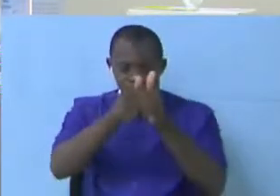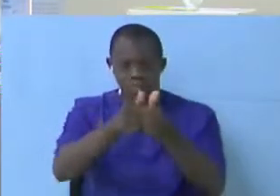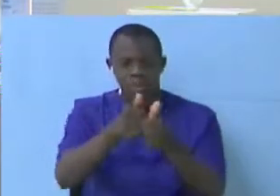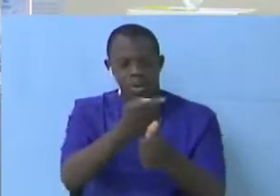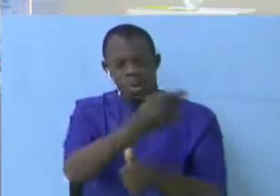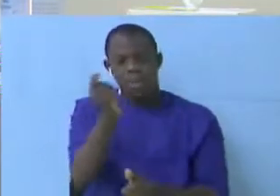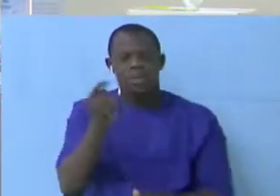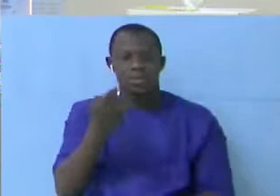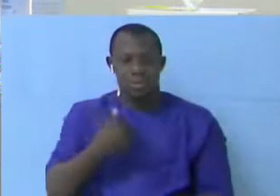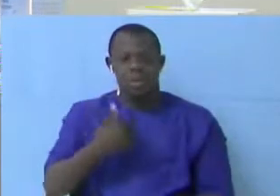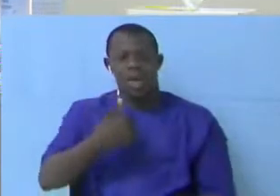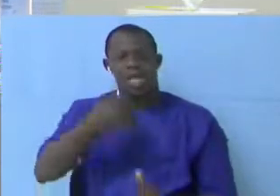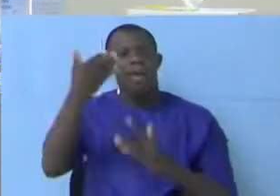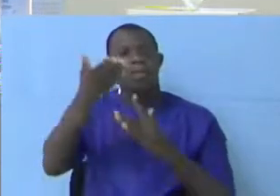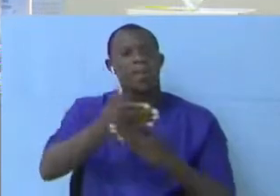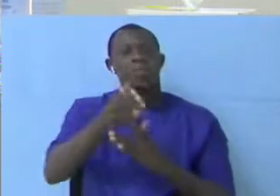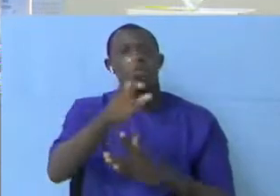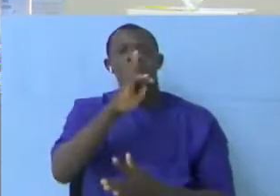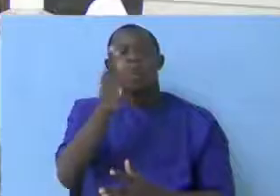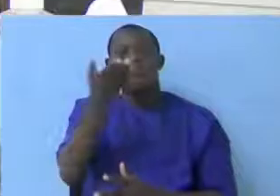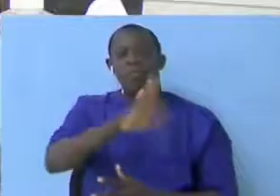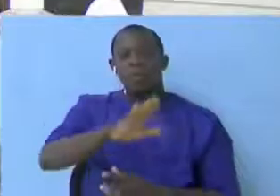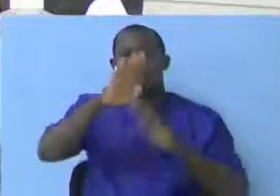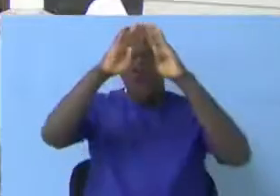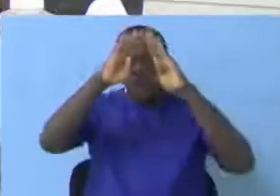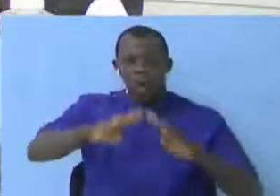believe those state guards